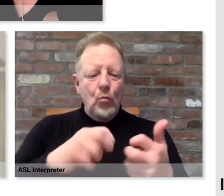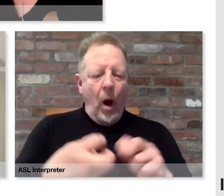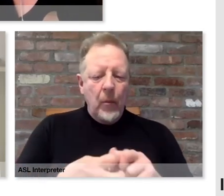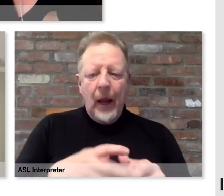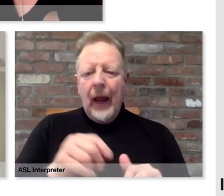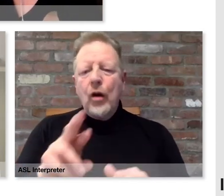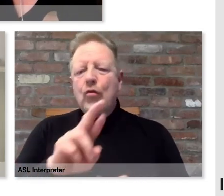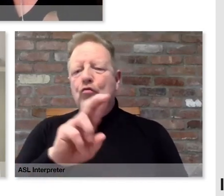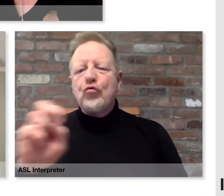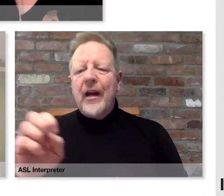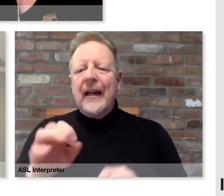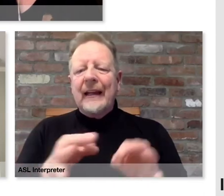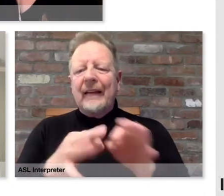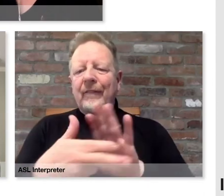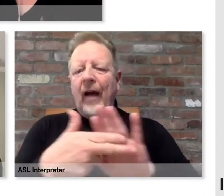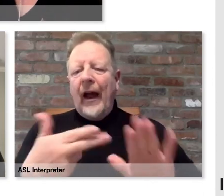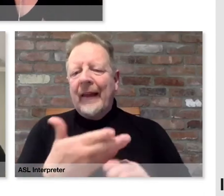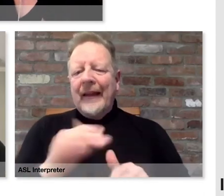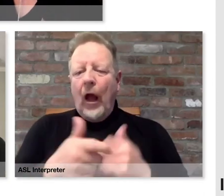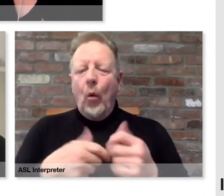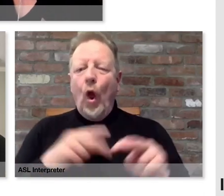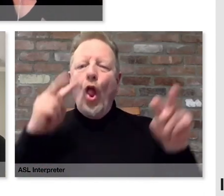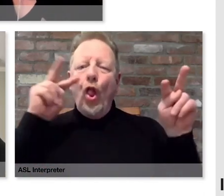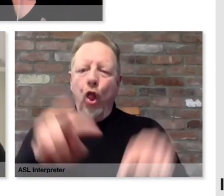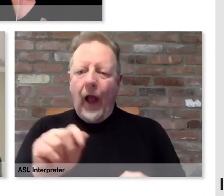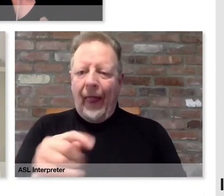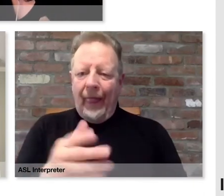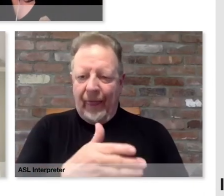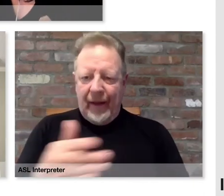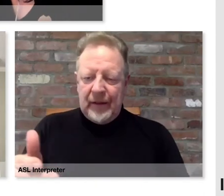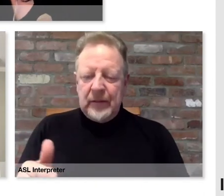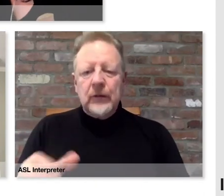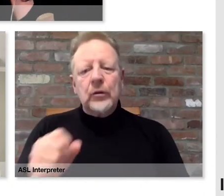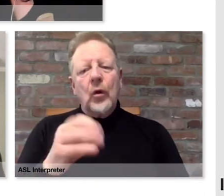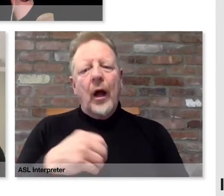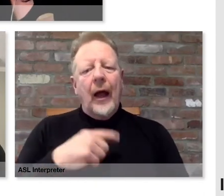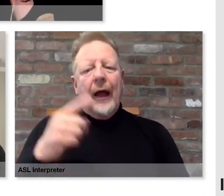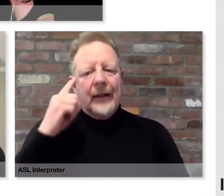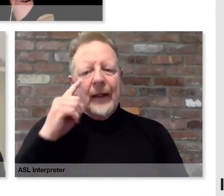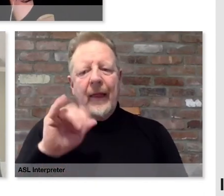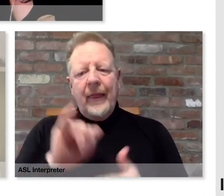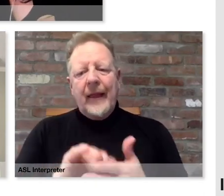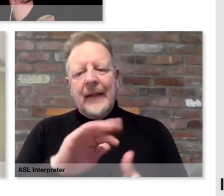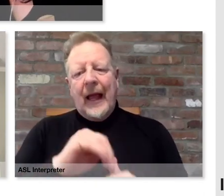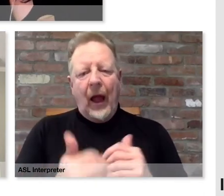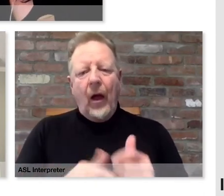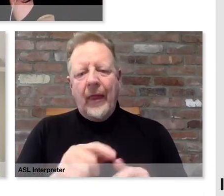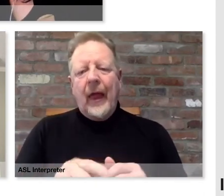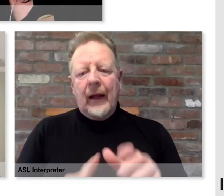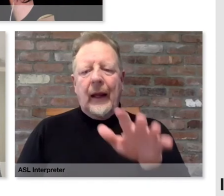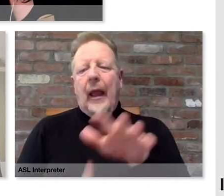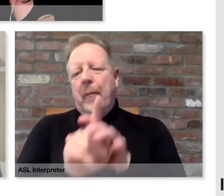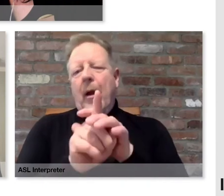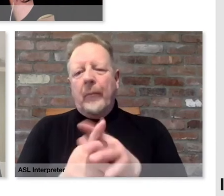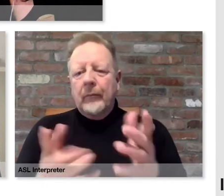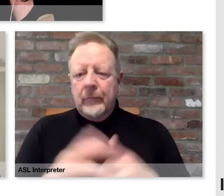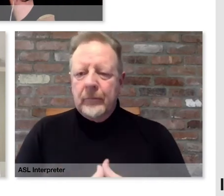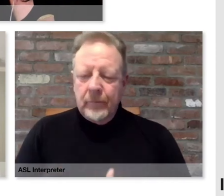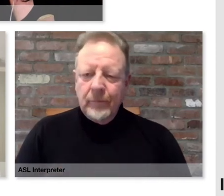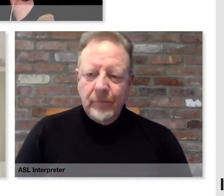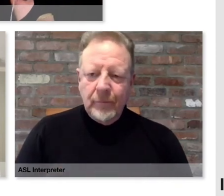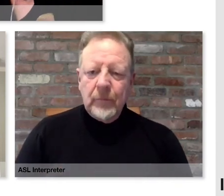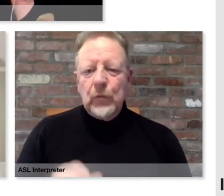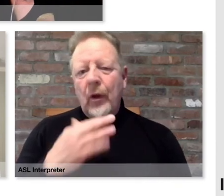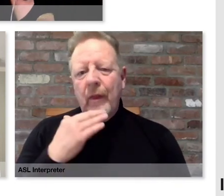redefine ways of seeing. So I see that that's how that came about. Yeah. So thank